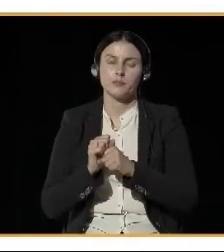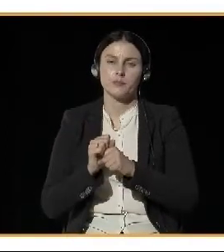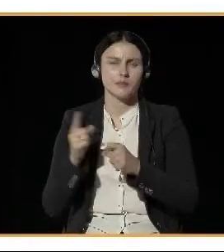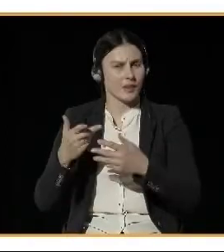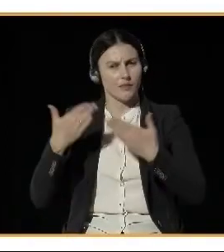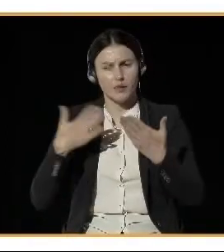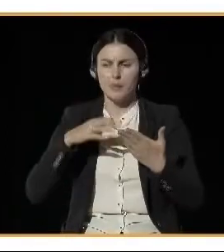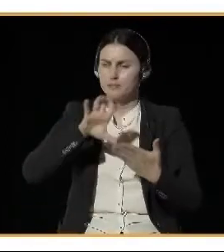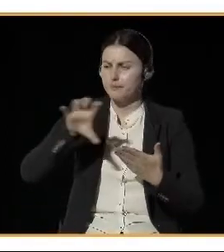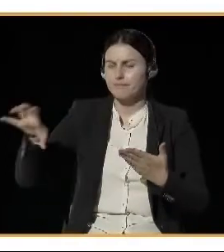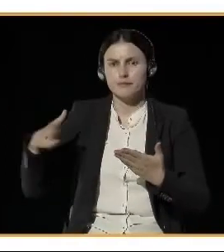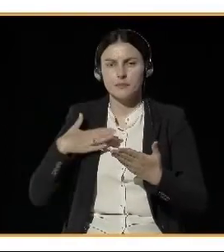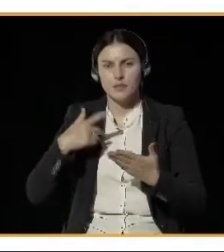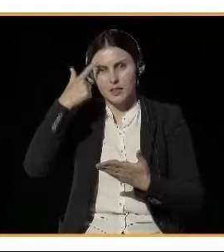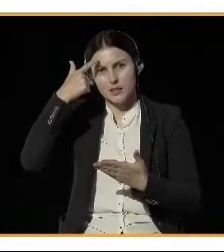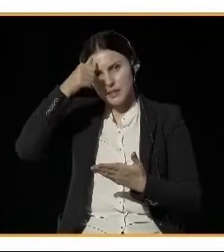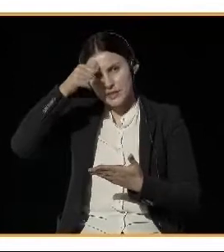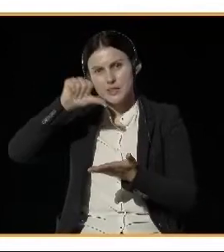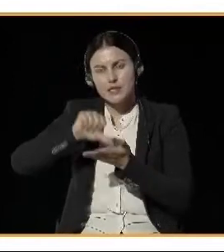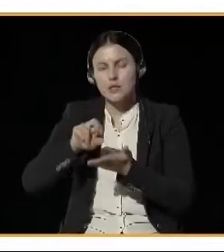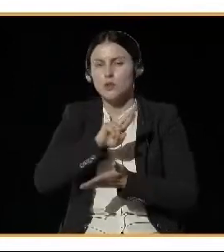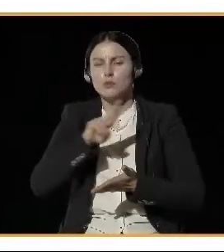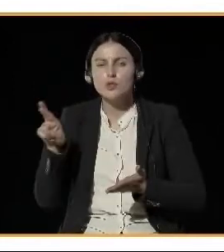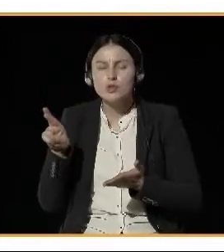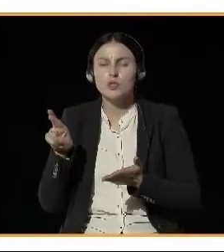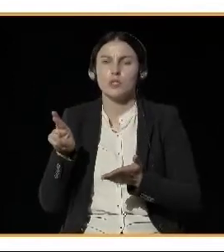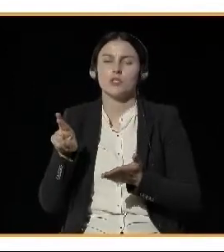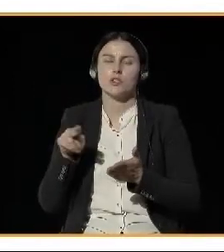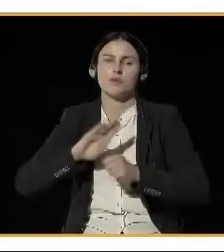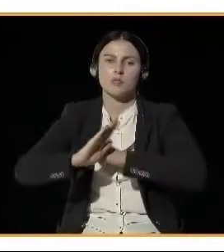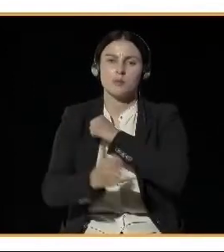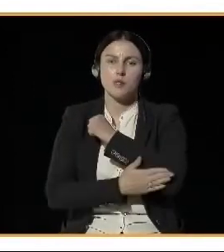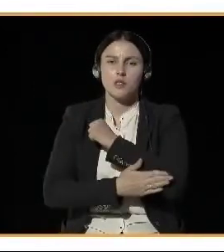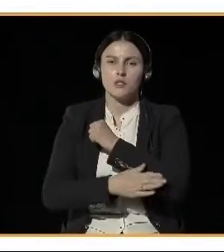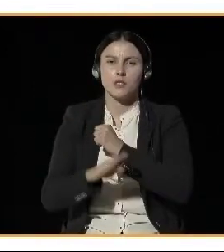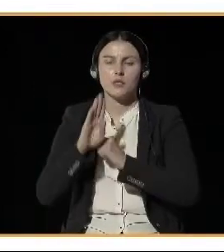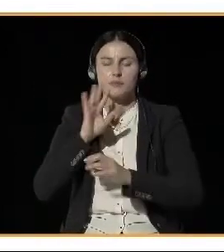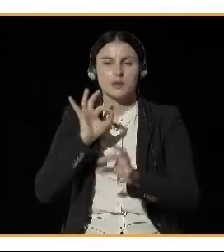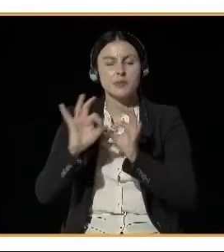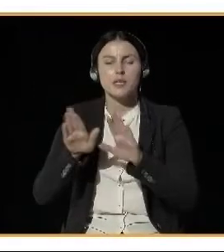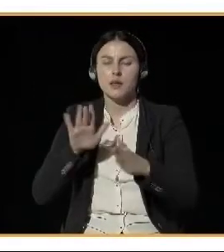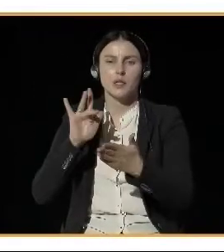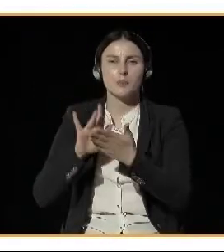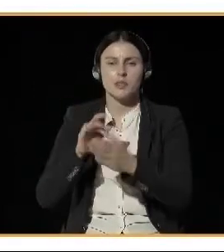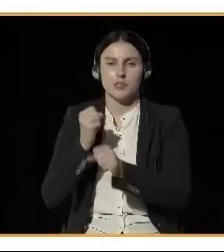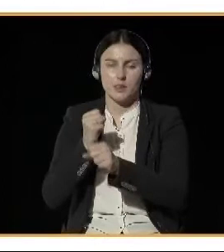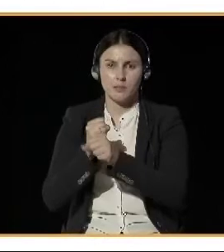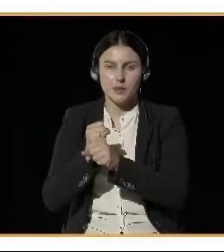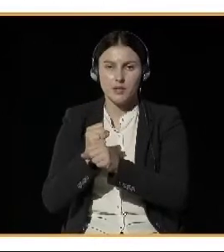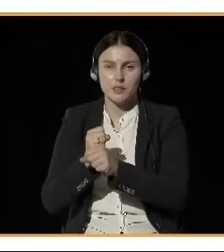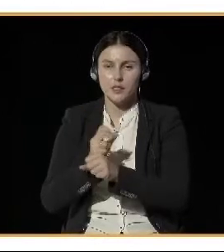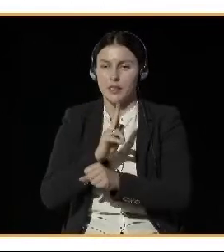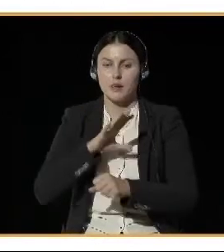are 19 of them, one in each region, and they operate